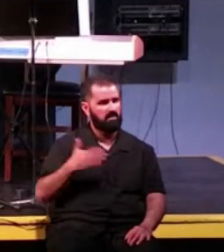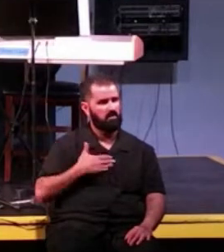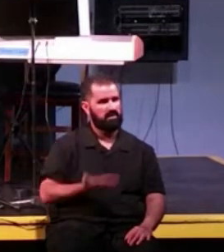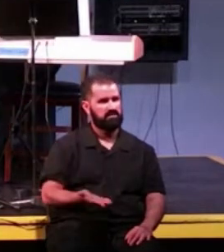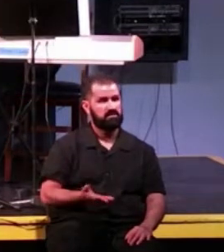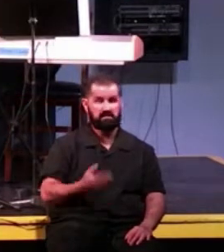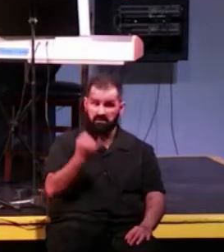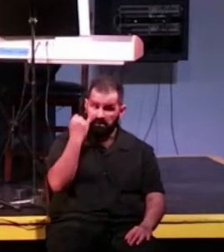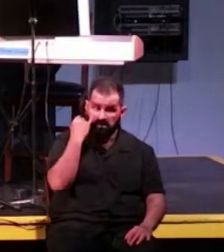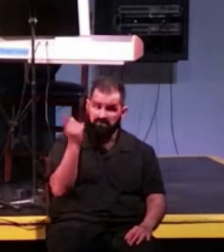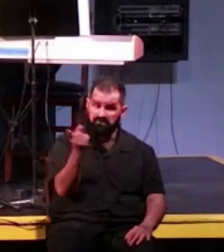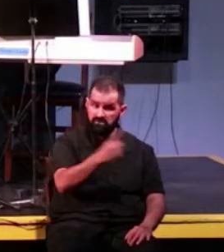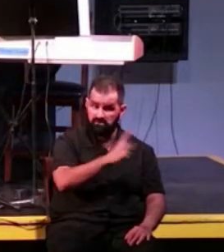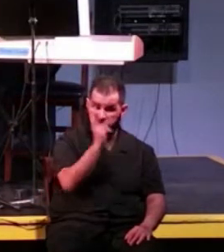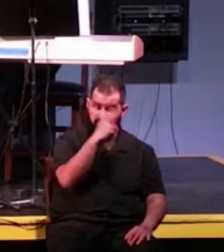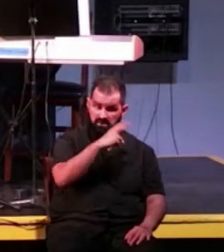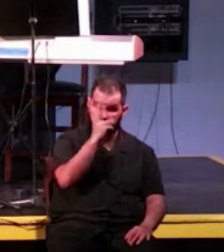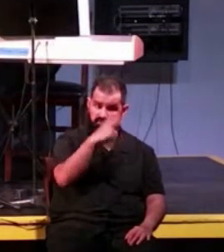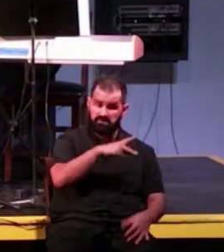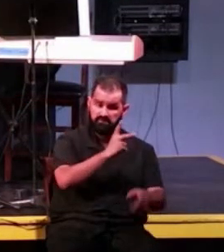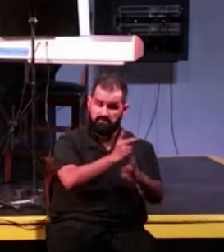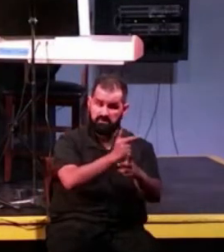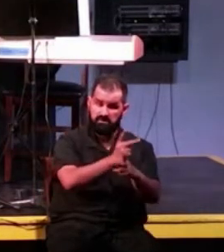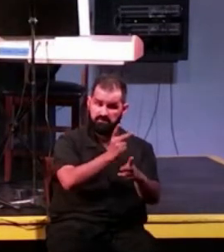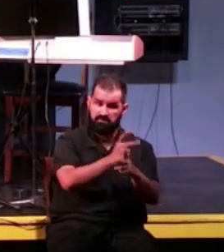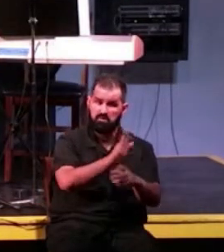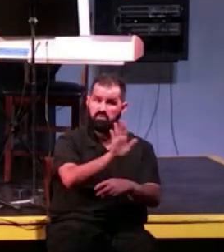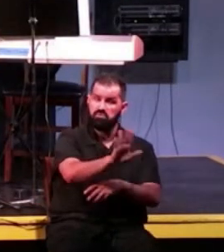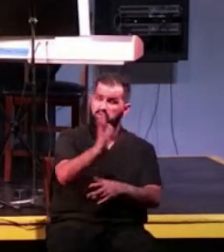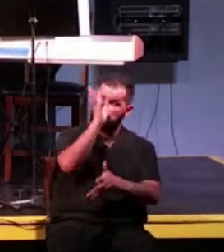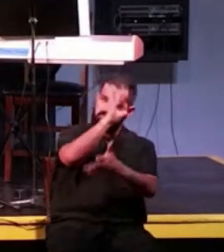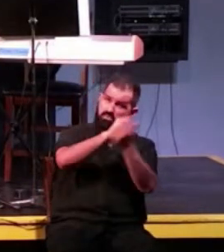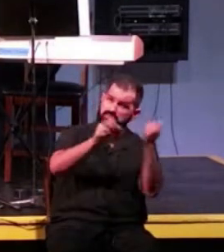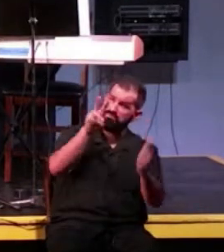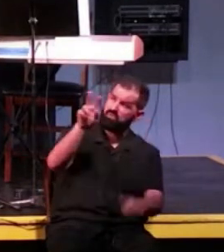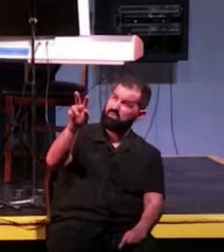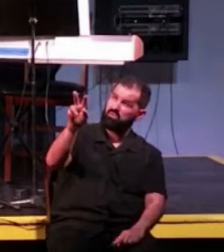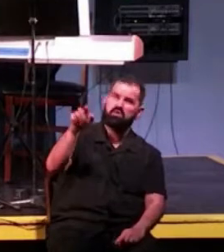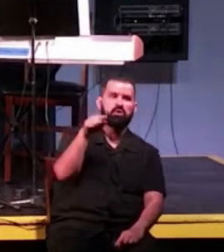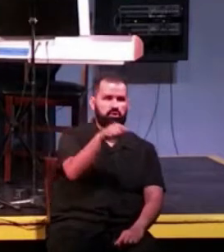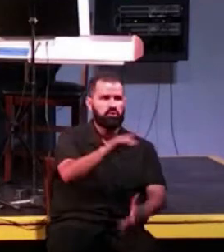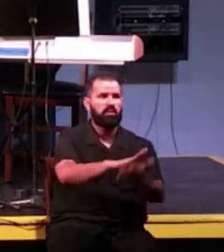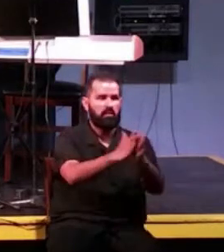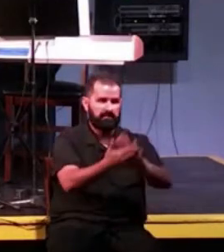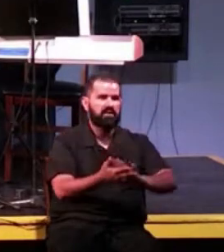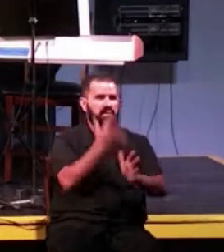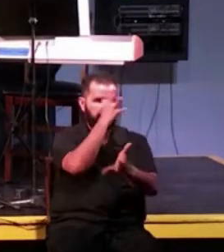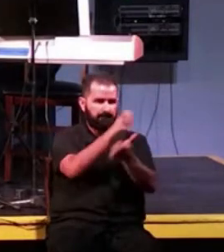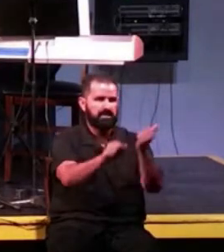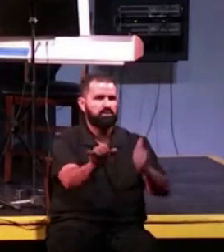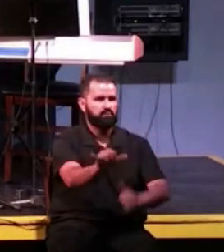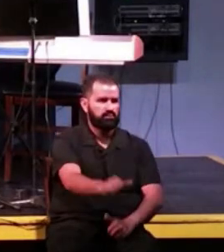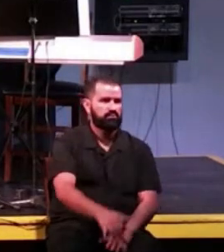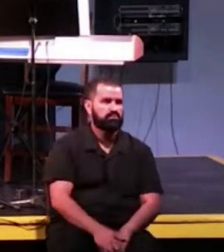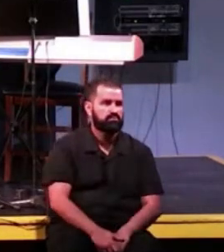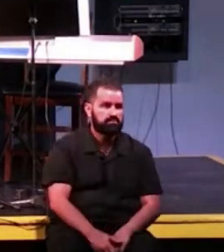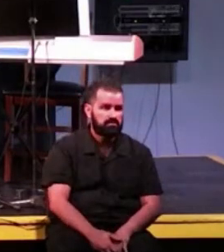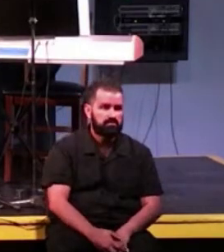If you're not careful, your ruthless view of God will make you a ruthless person to others.